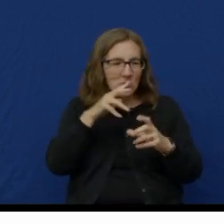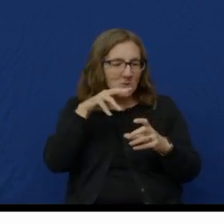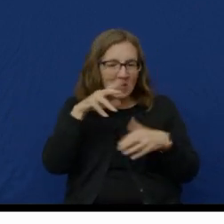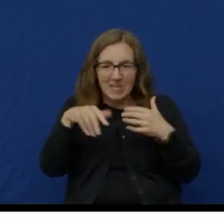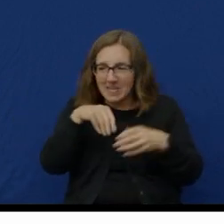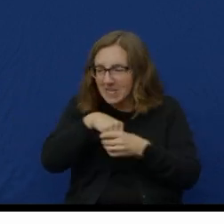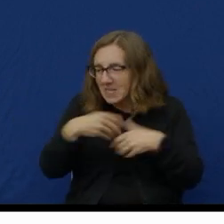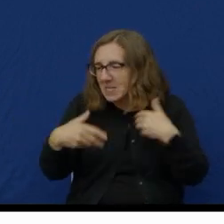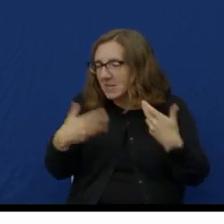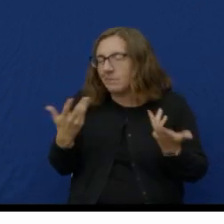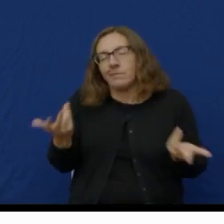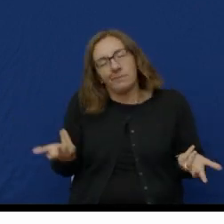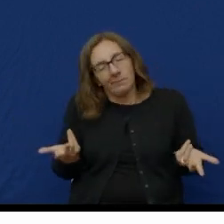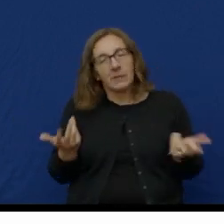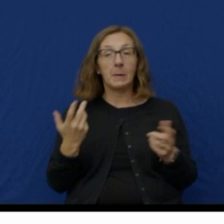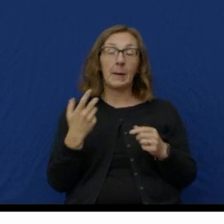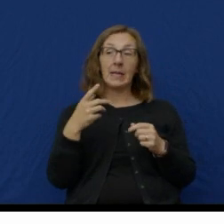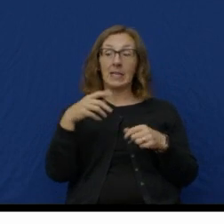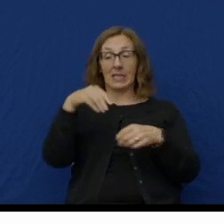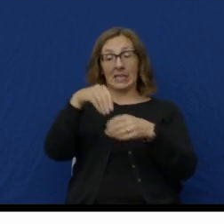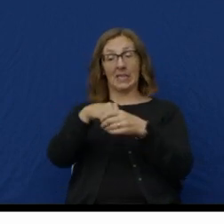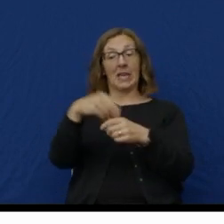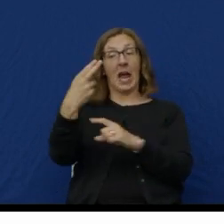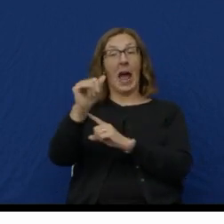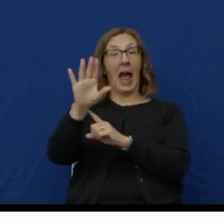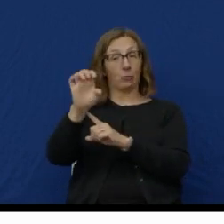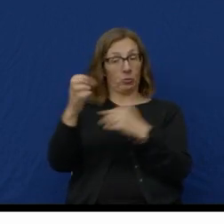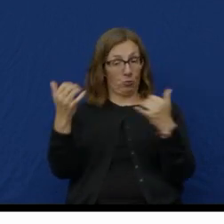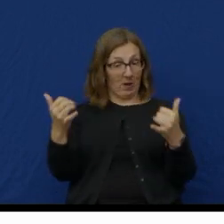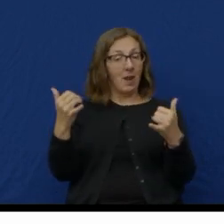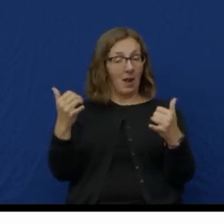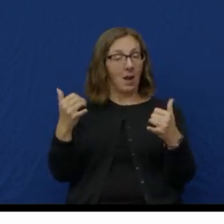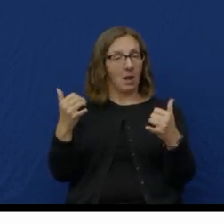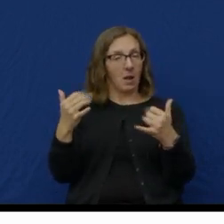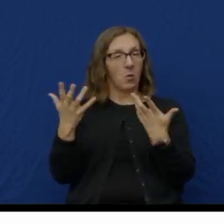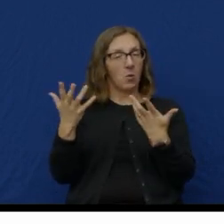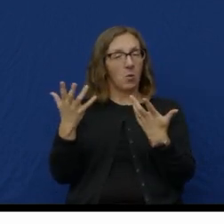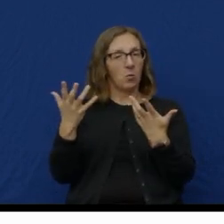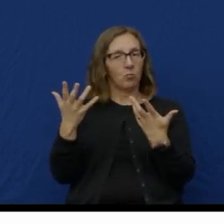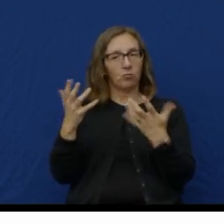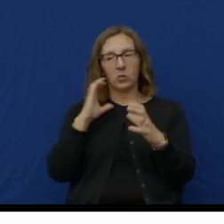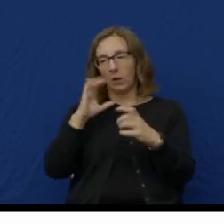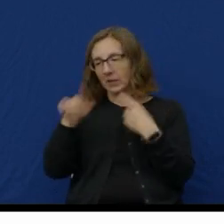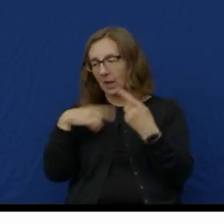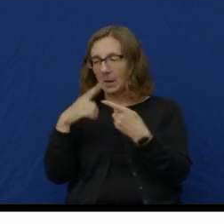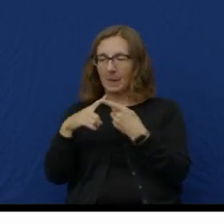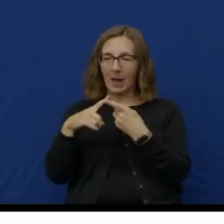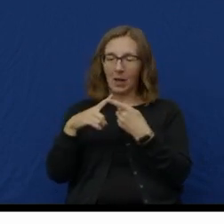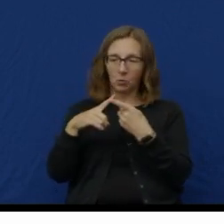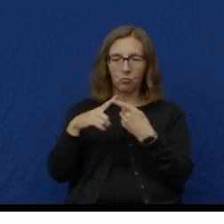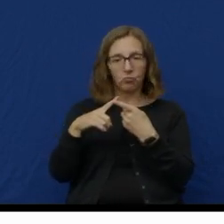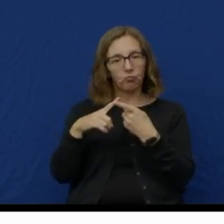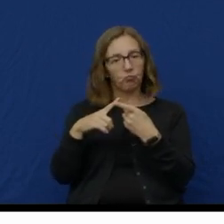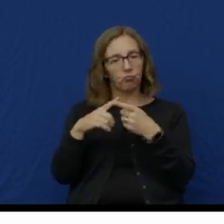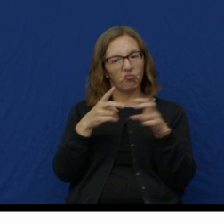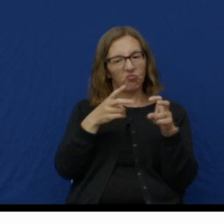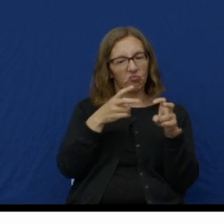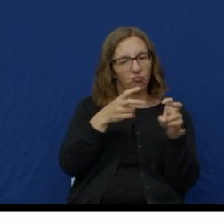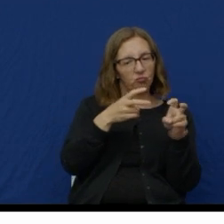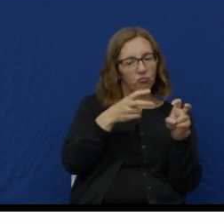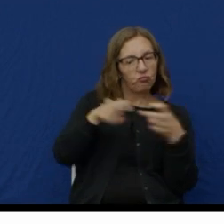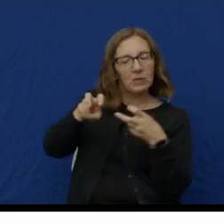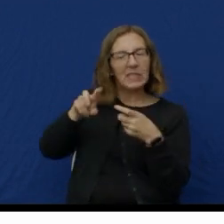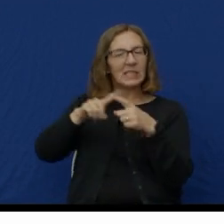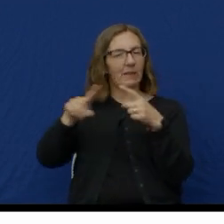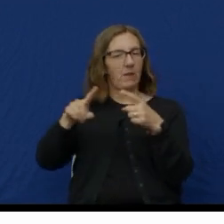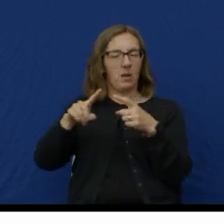But I do think, especially in the House, there's some conversations happening about moving to something different. There's